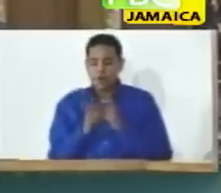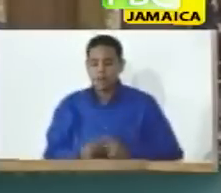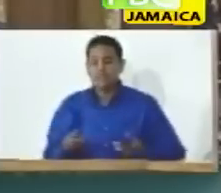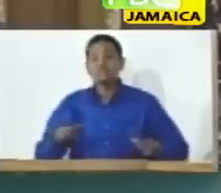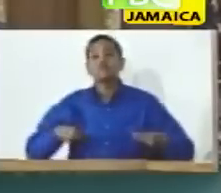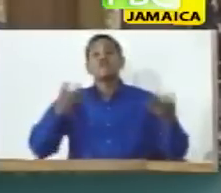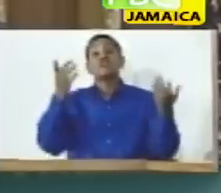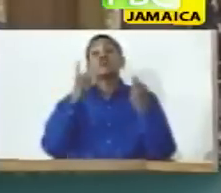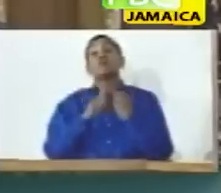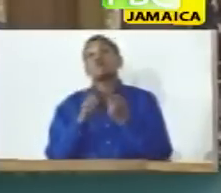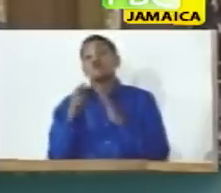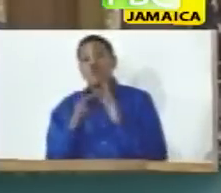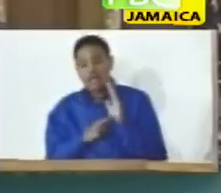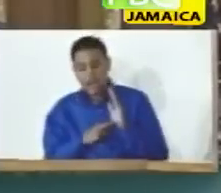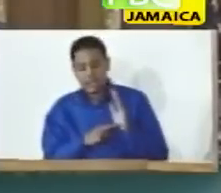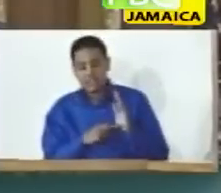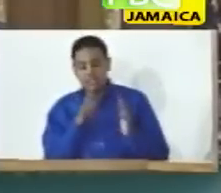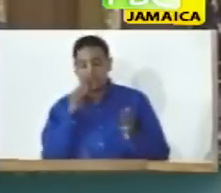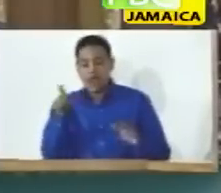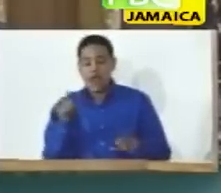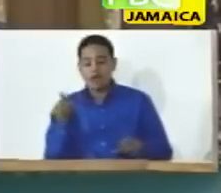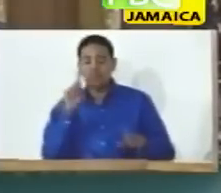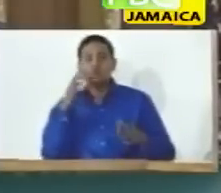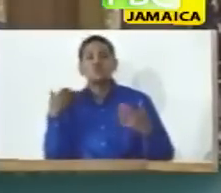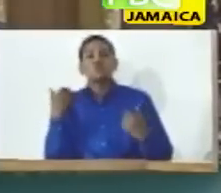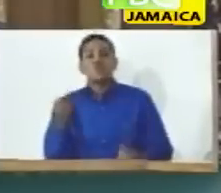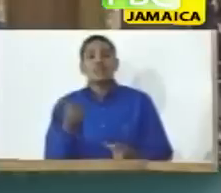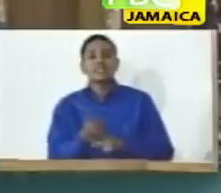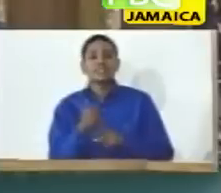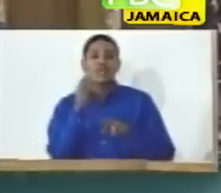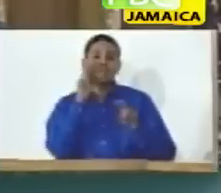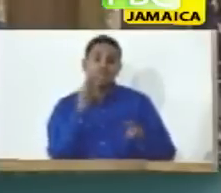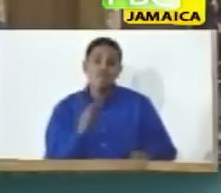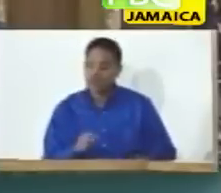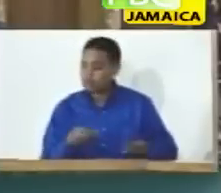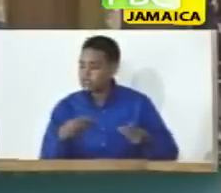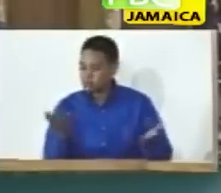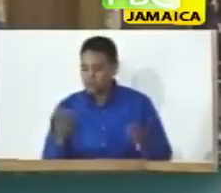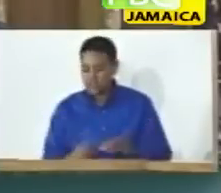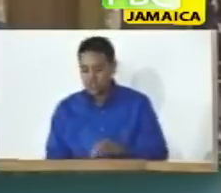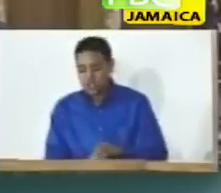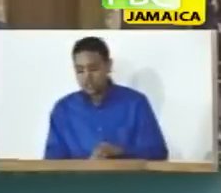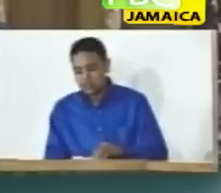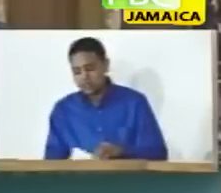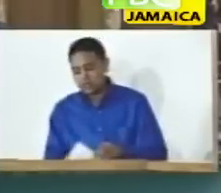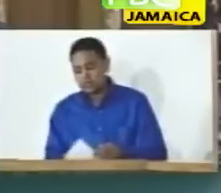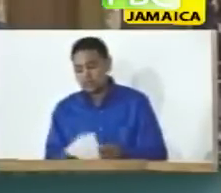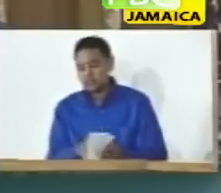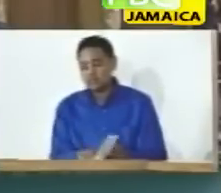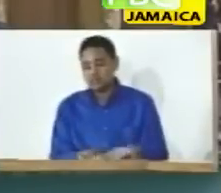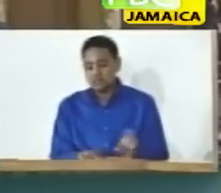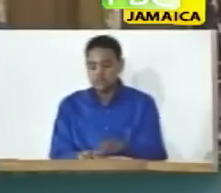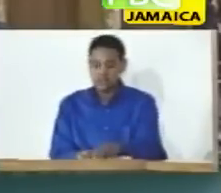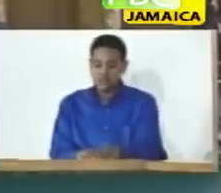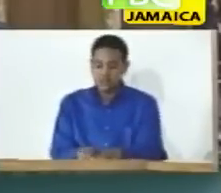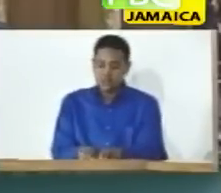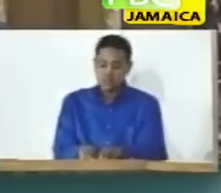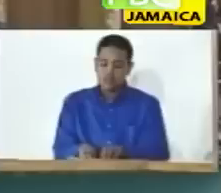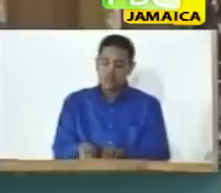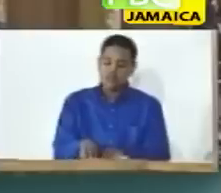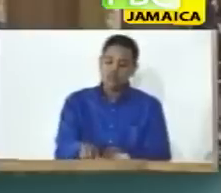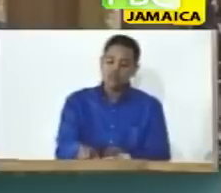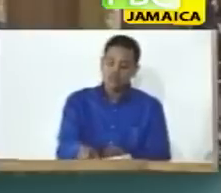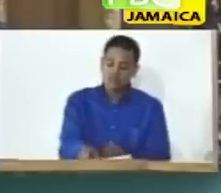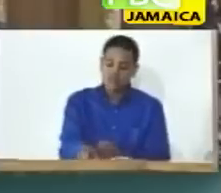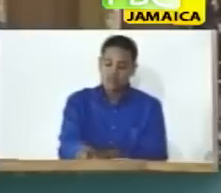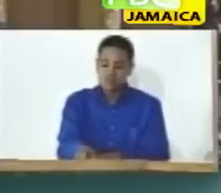and regulations and will strengthen the enforcement provisions. The modernization of